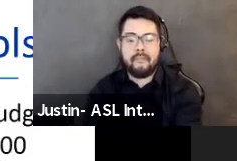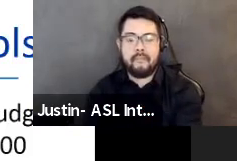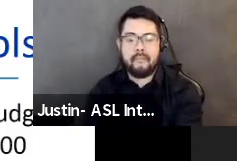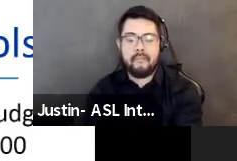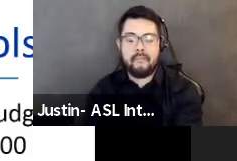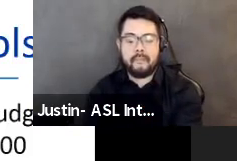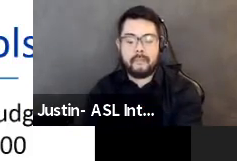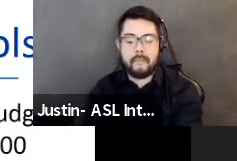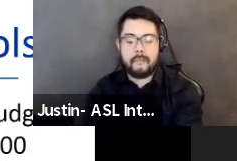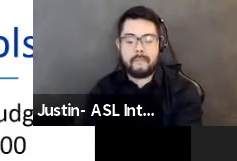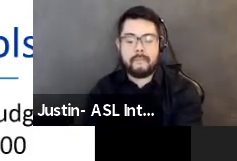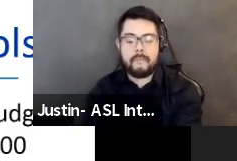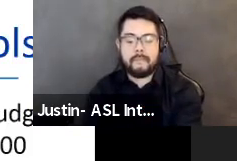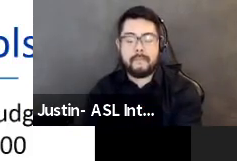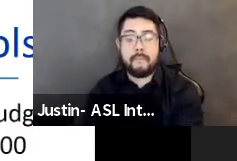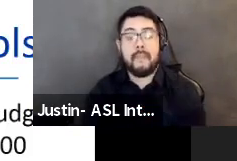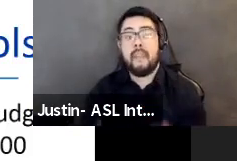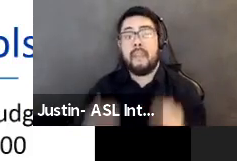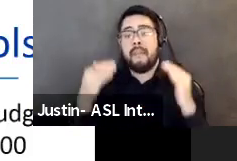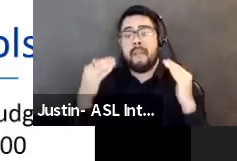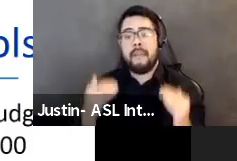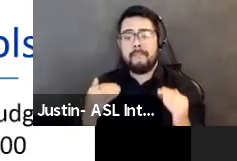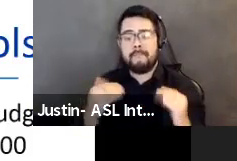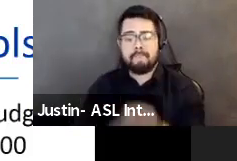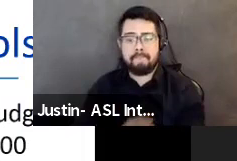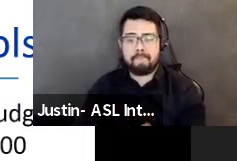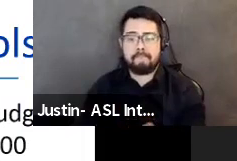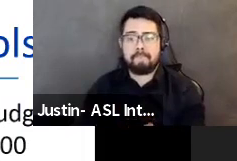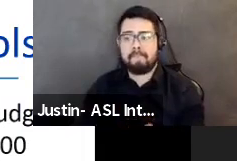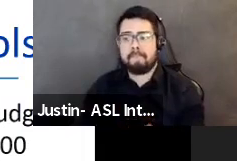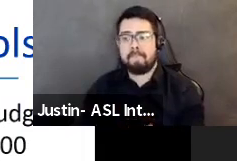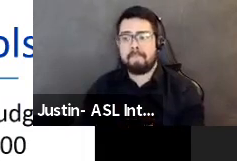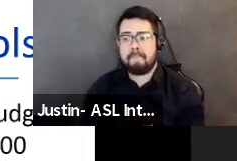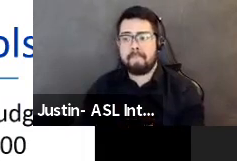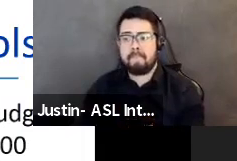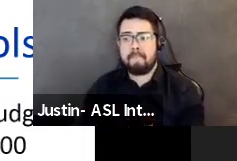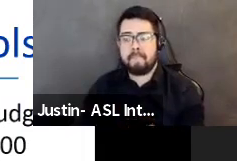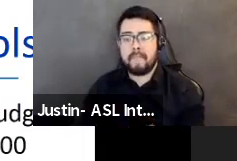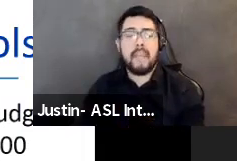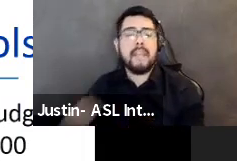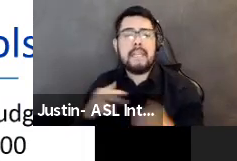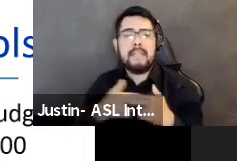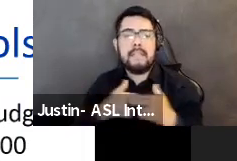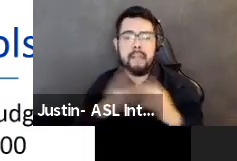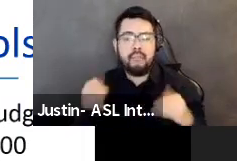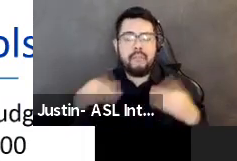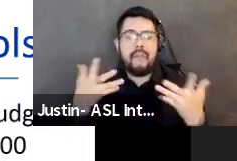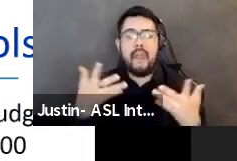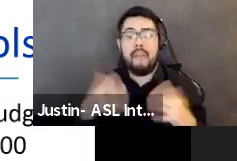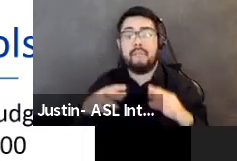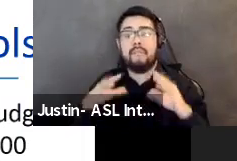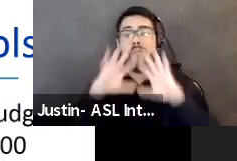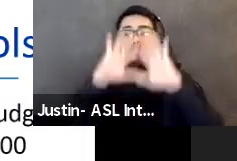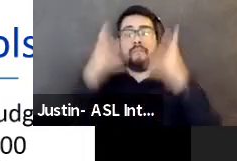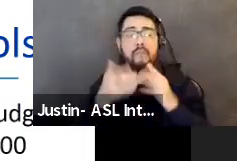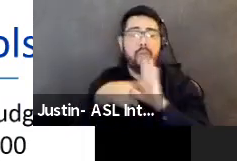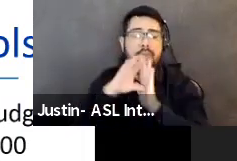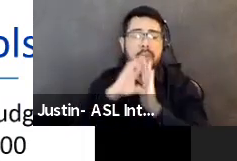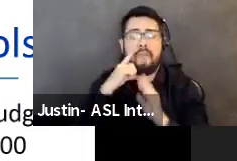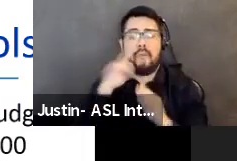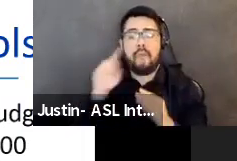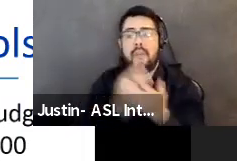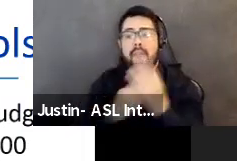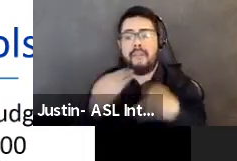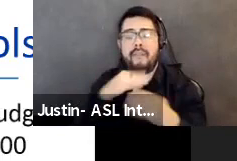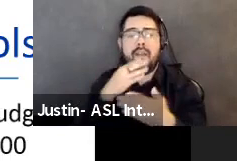basis moving into another view of the operating budget this slide provides an overview of the operating budget investments